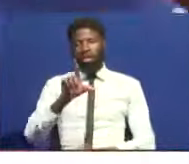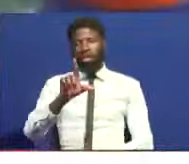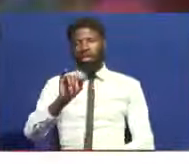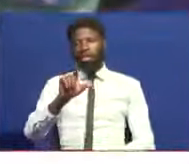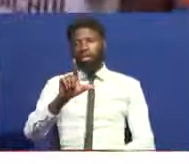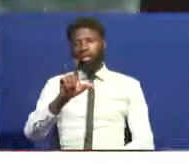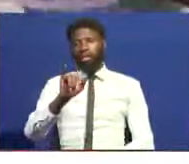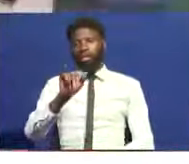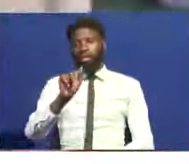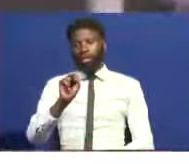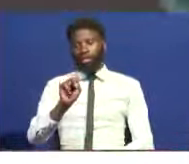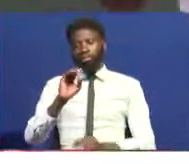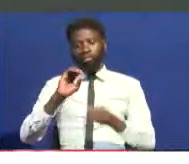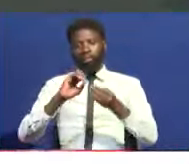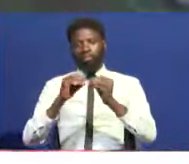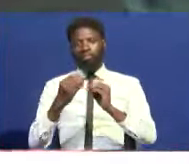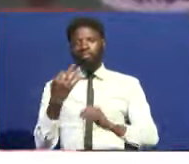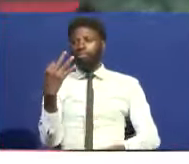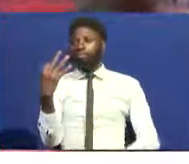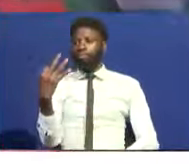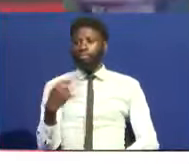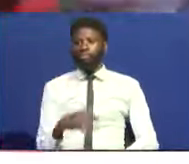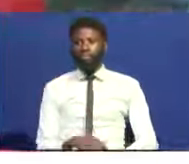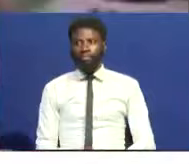settled for third position. Here she comes! This is the